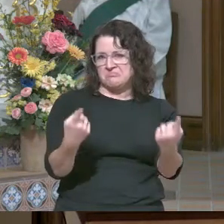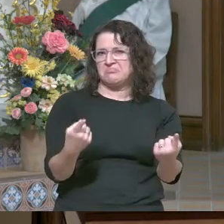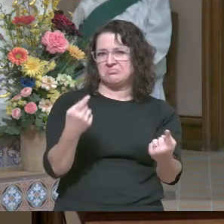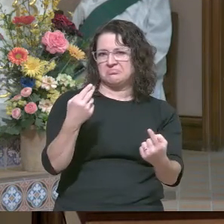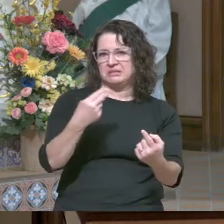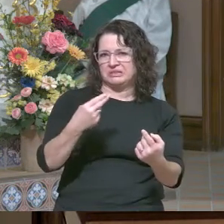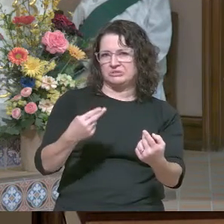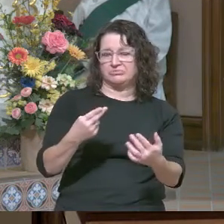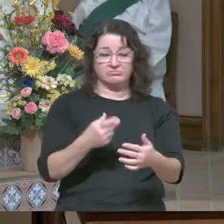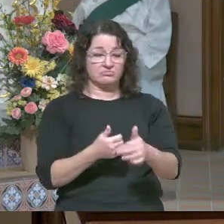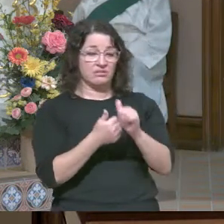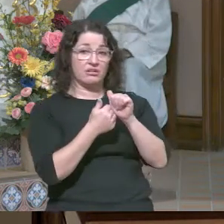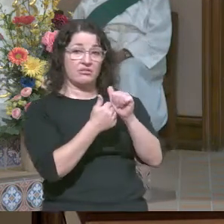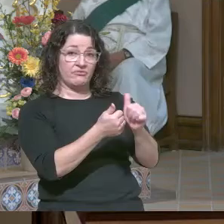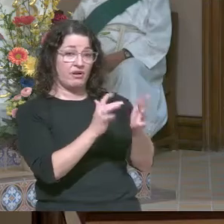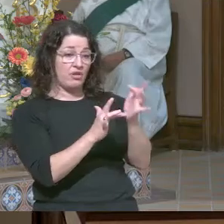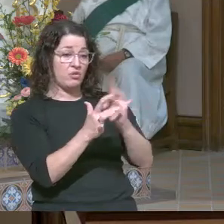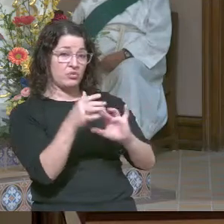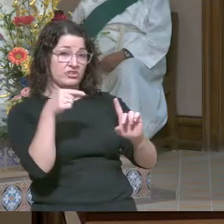following Jesus,